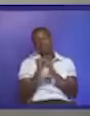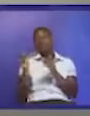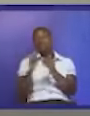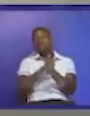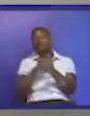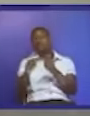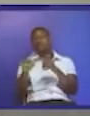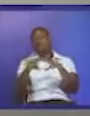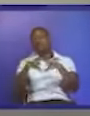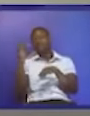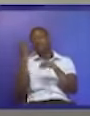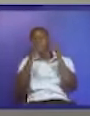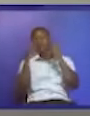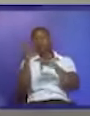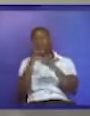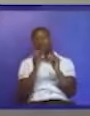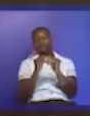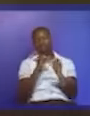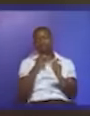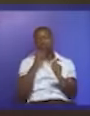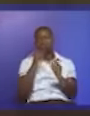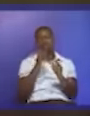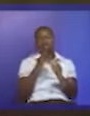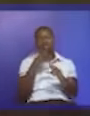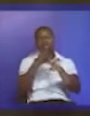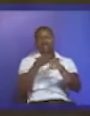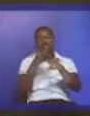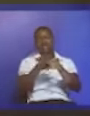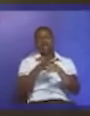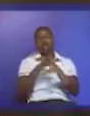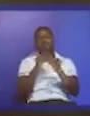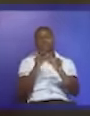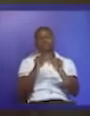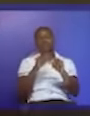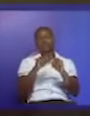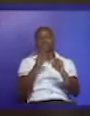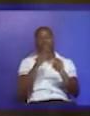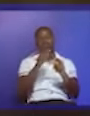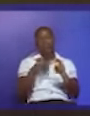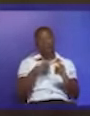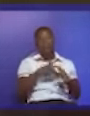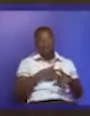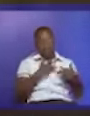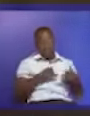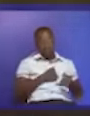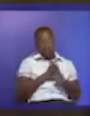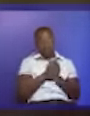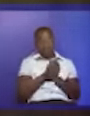Jesus. I'm not being hard tonight. This is from a heart of love.